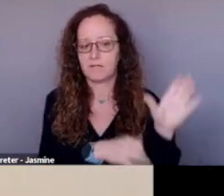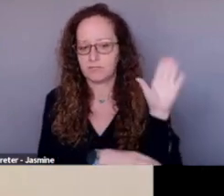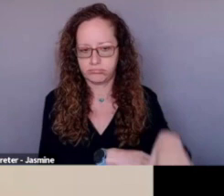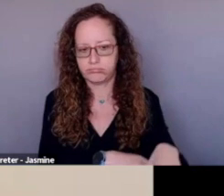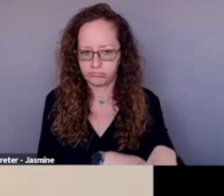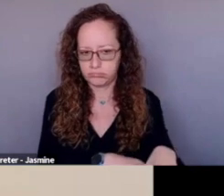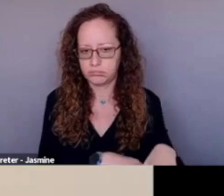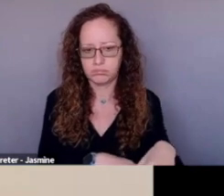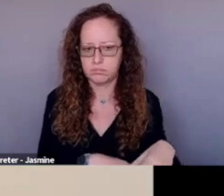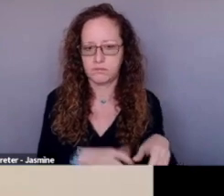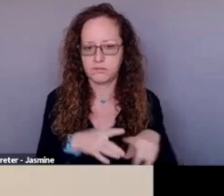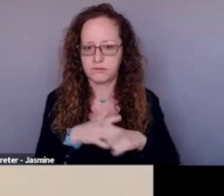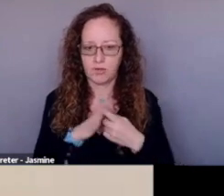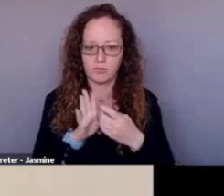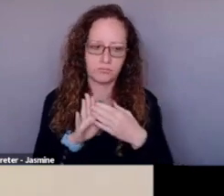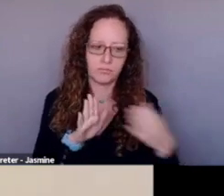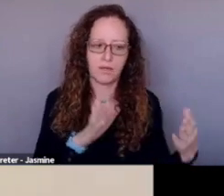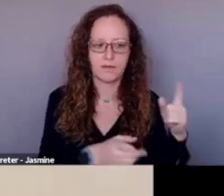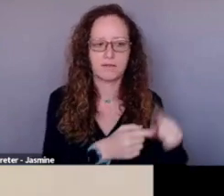from start to opening night.